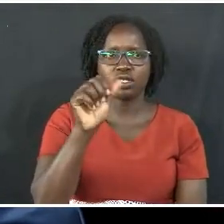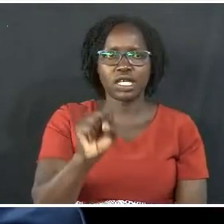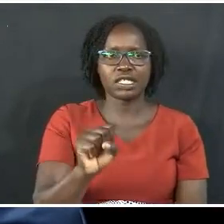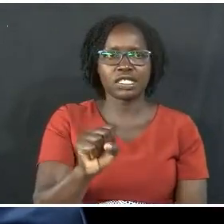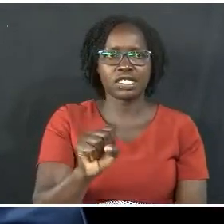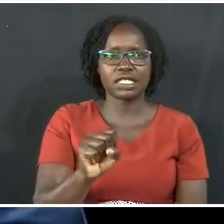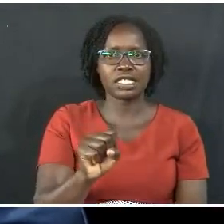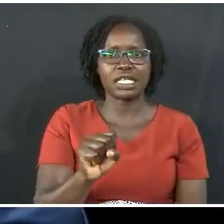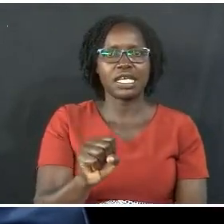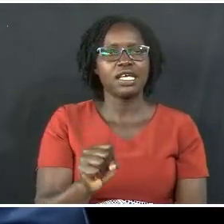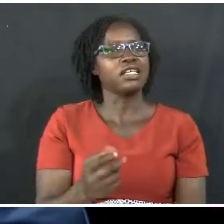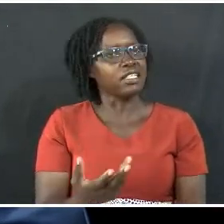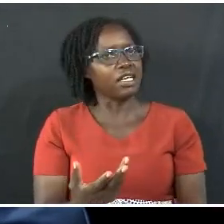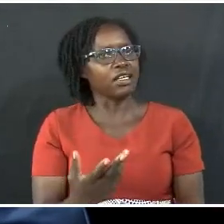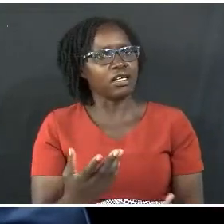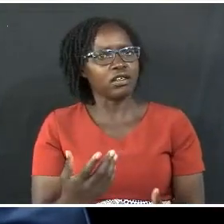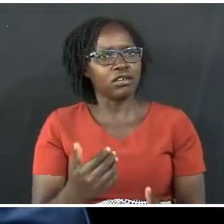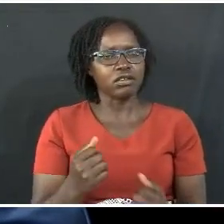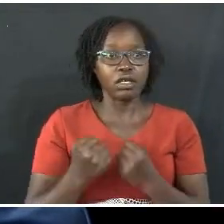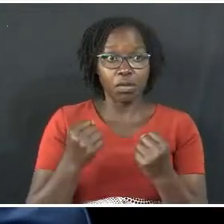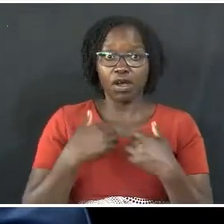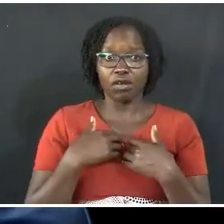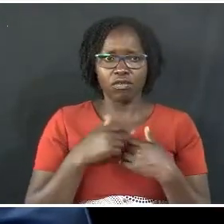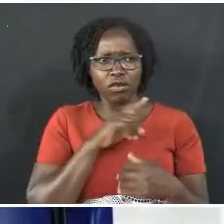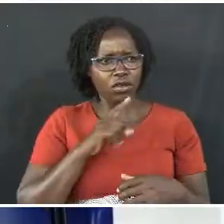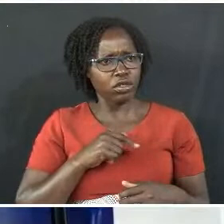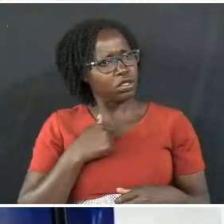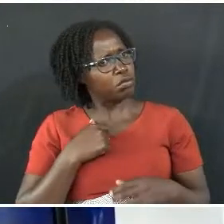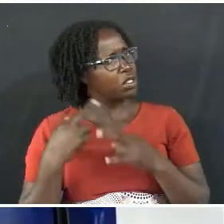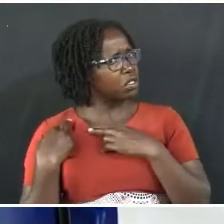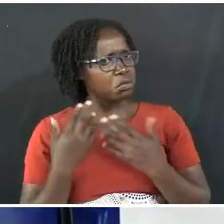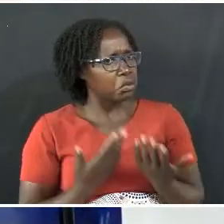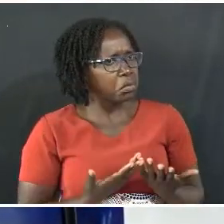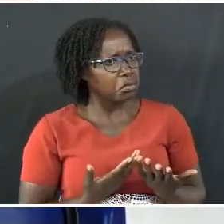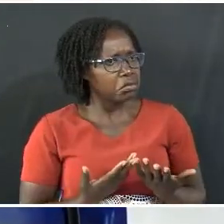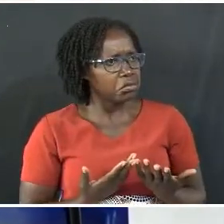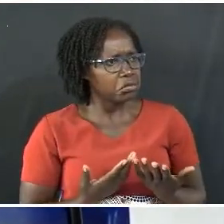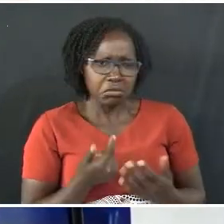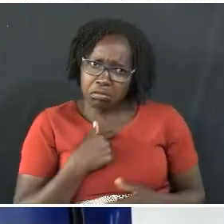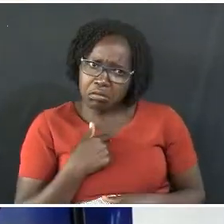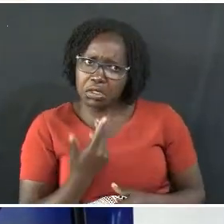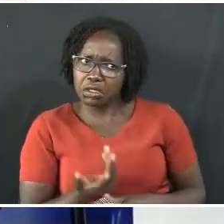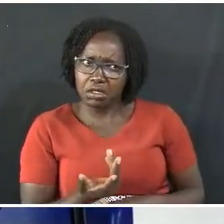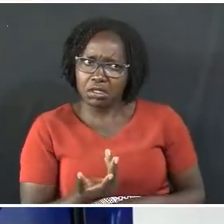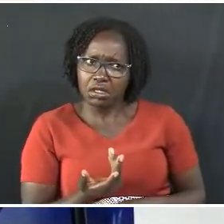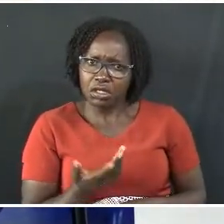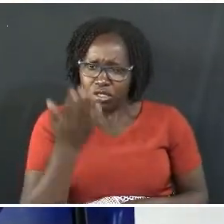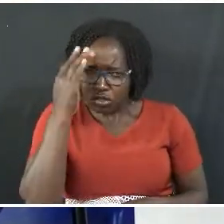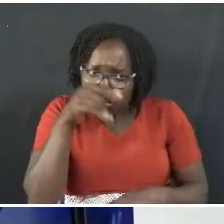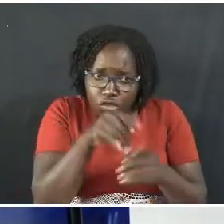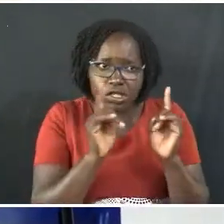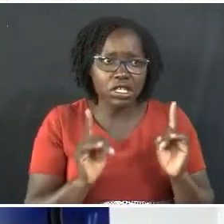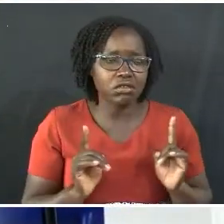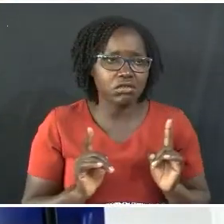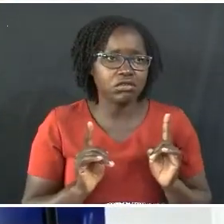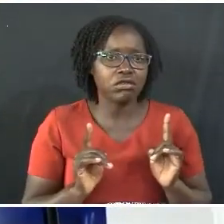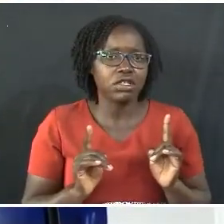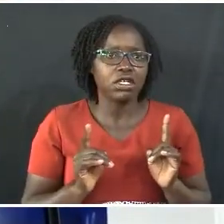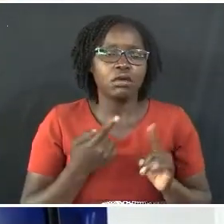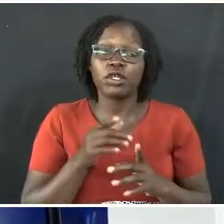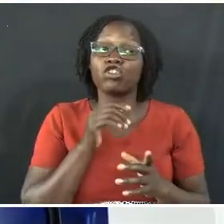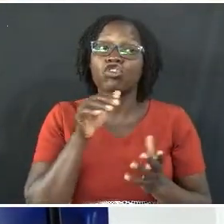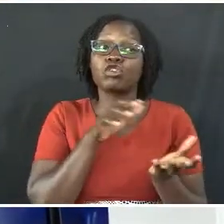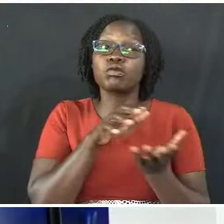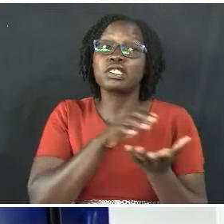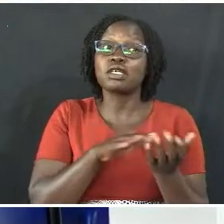gut to ask, Lord, am I the one? Is it me? You know yourself. But don't mess